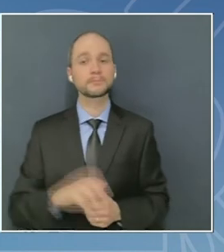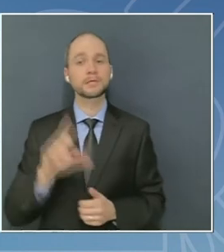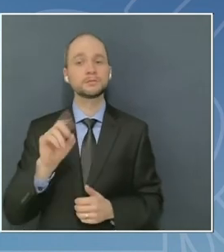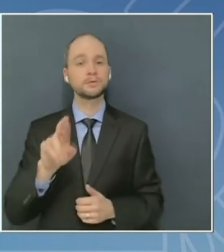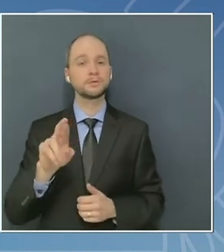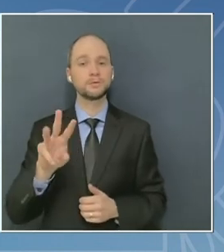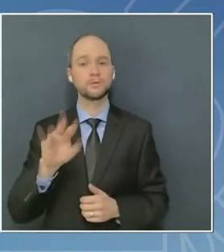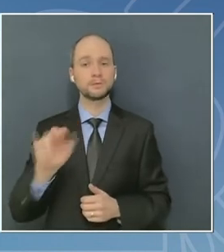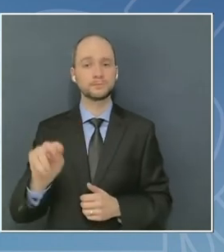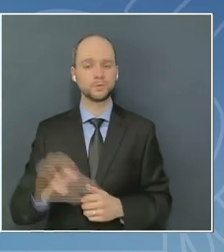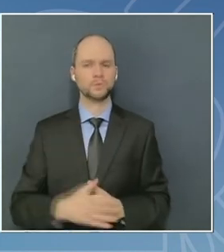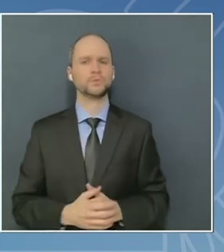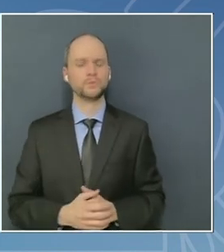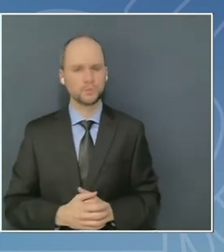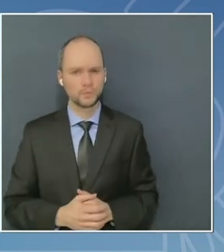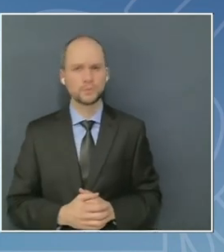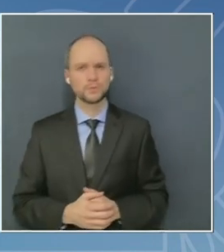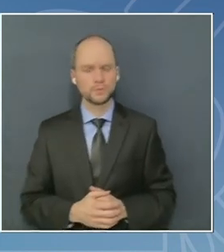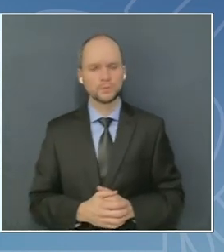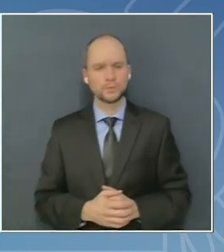That's a hard question.